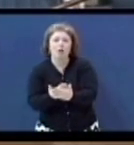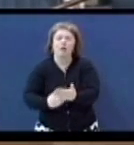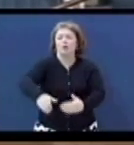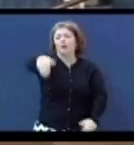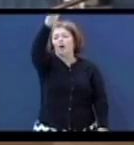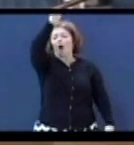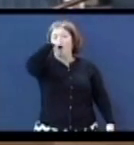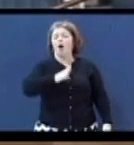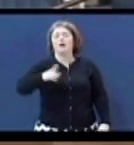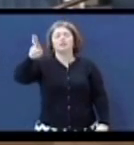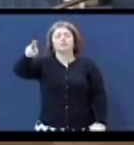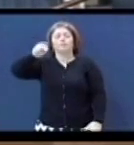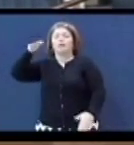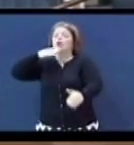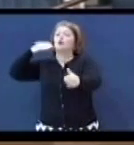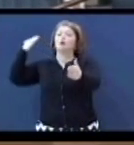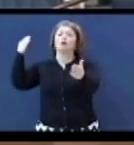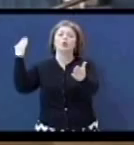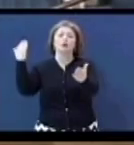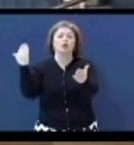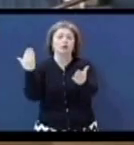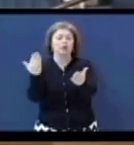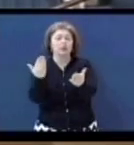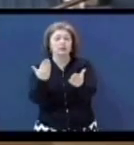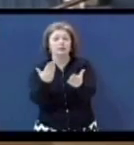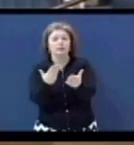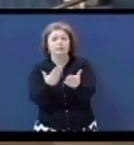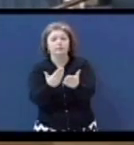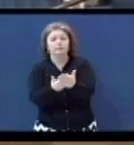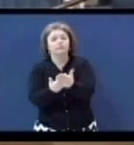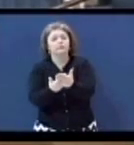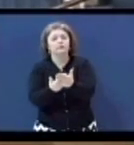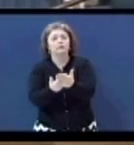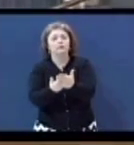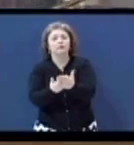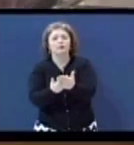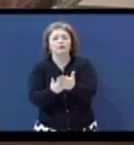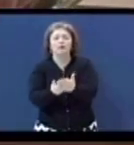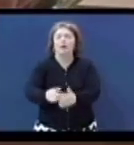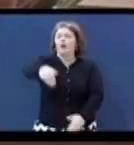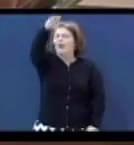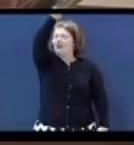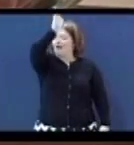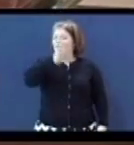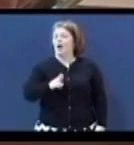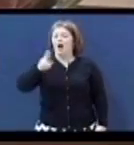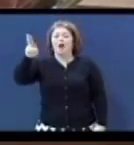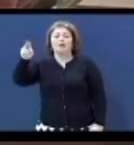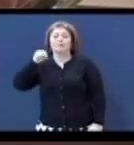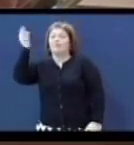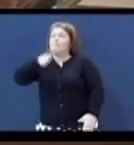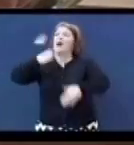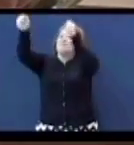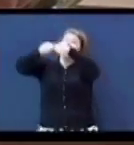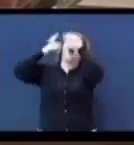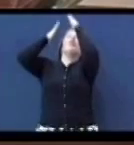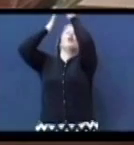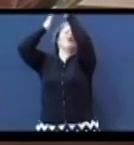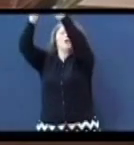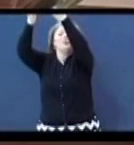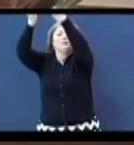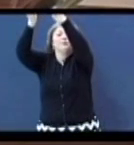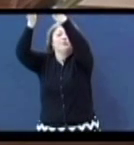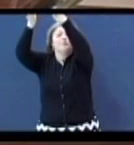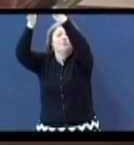all, God's been good. Now, God has been my